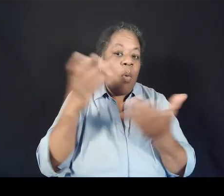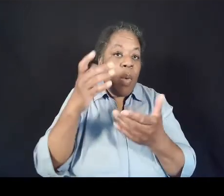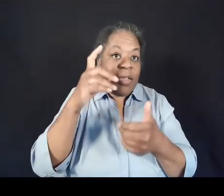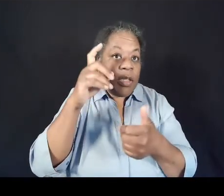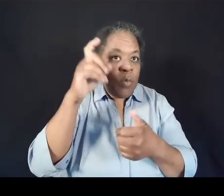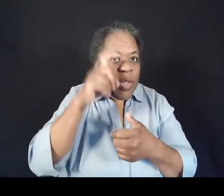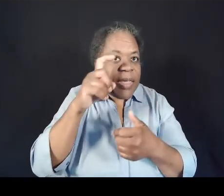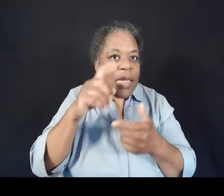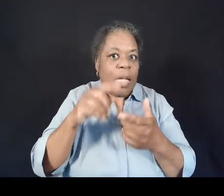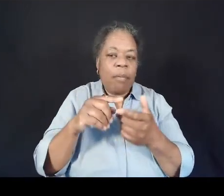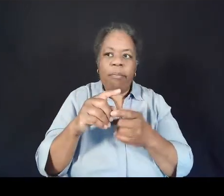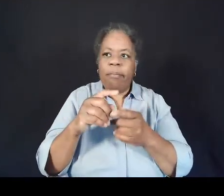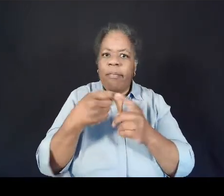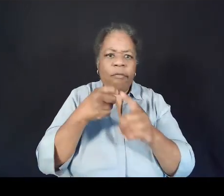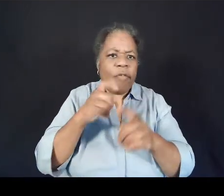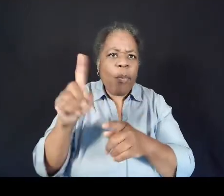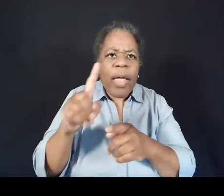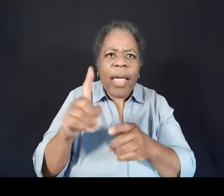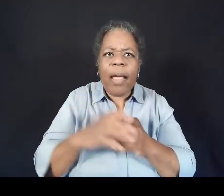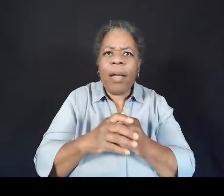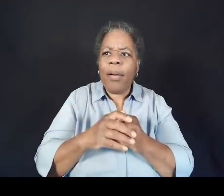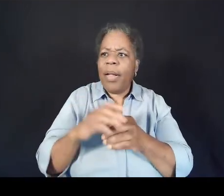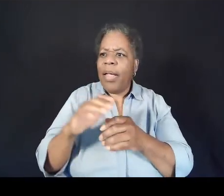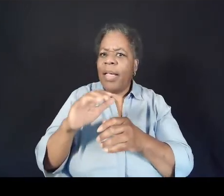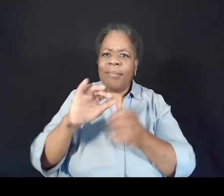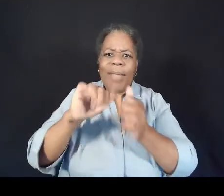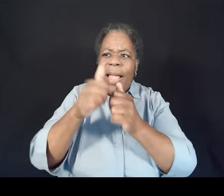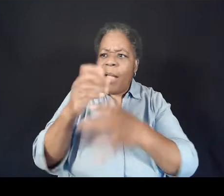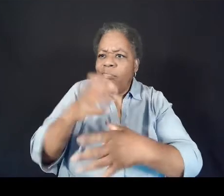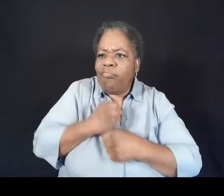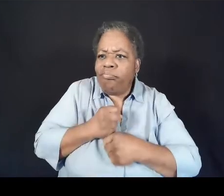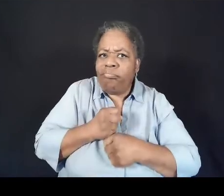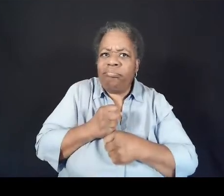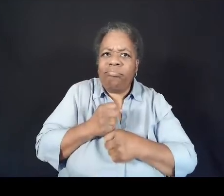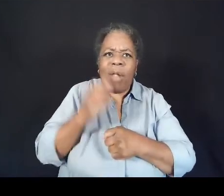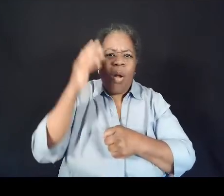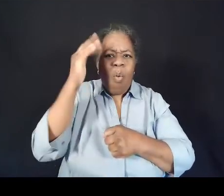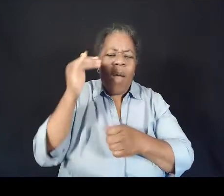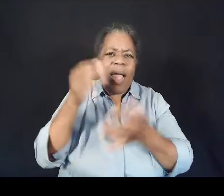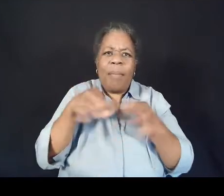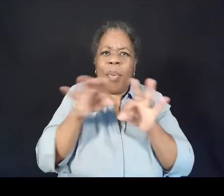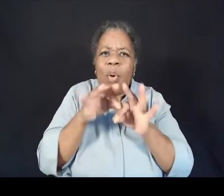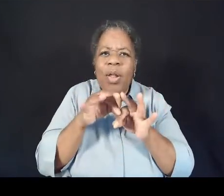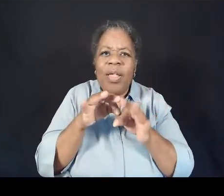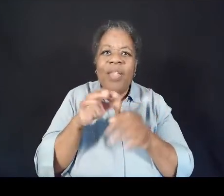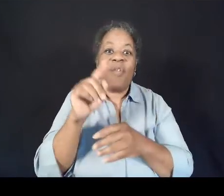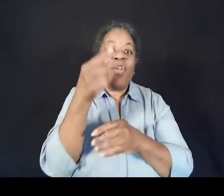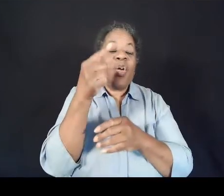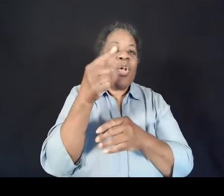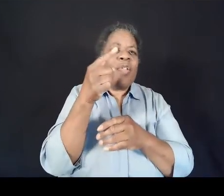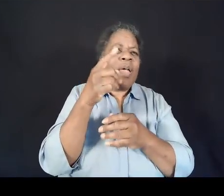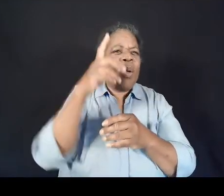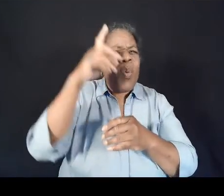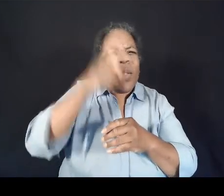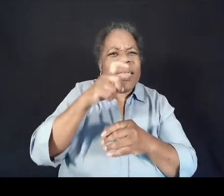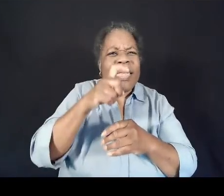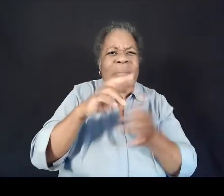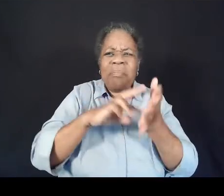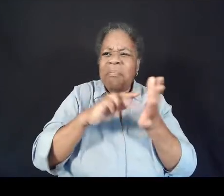it? And why does it matter? So first, what is this wisdom James is talking about?